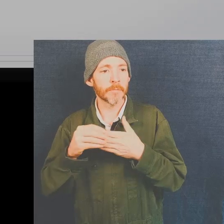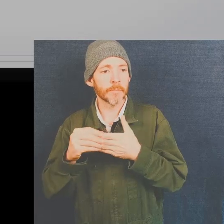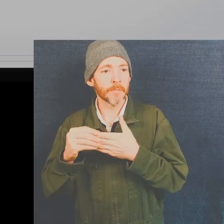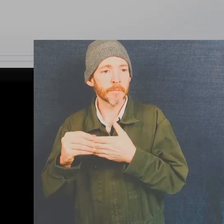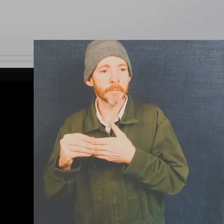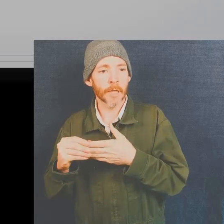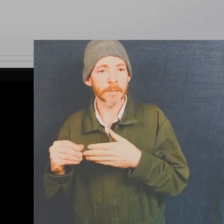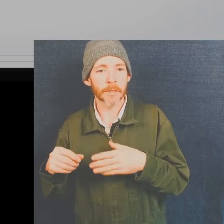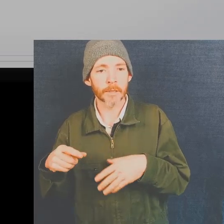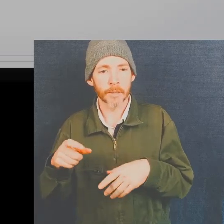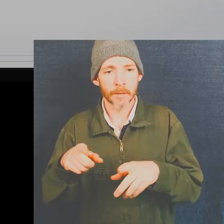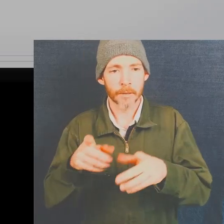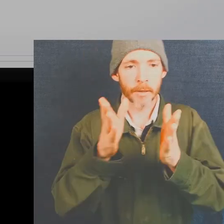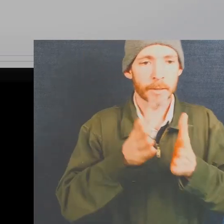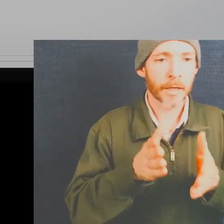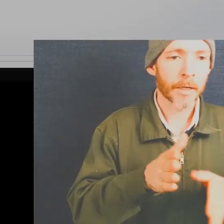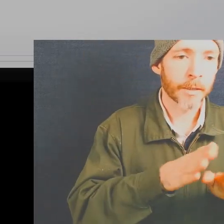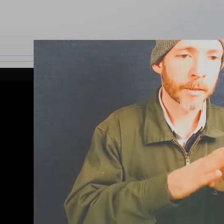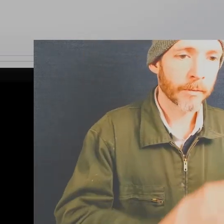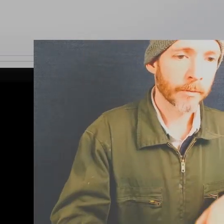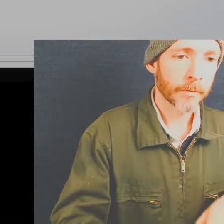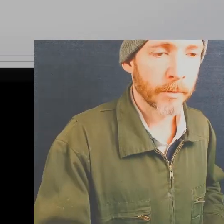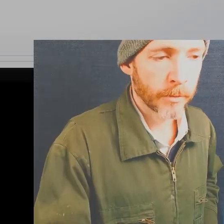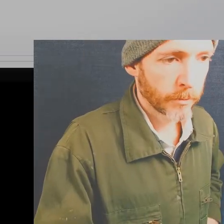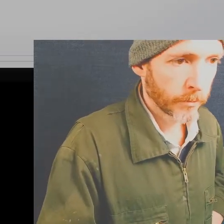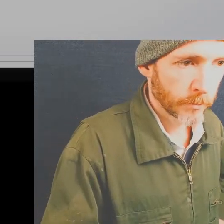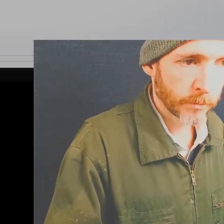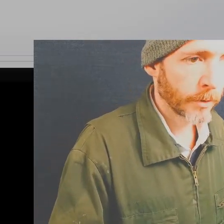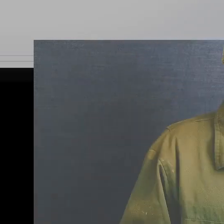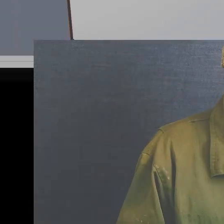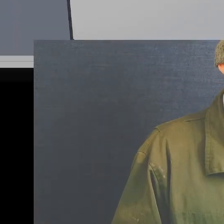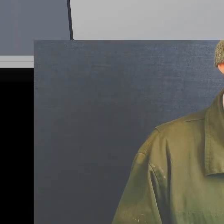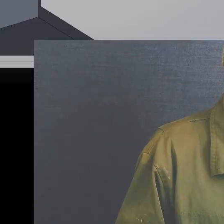some plastic on the sides.